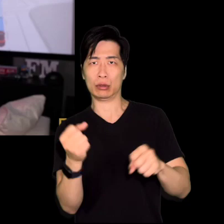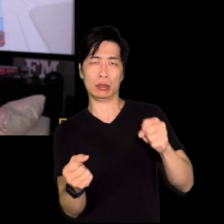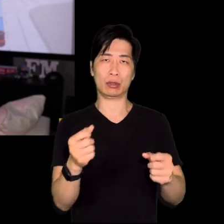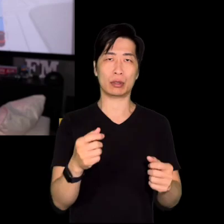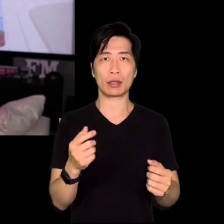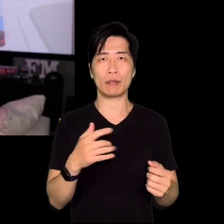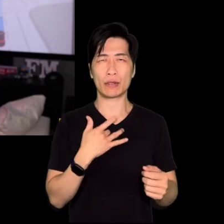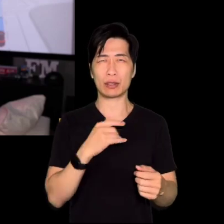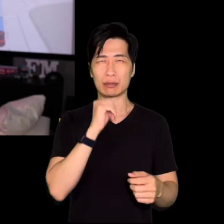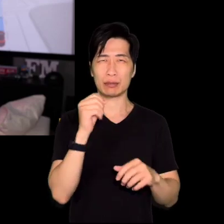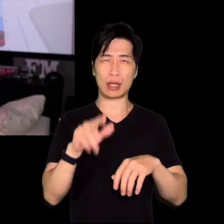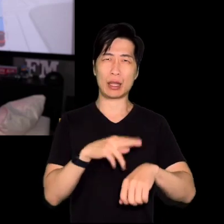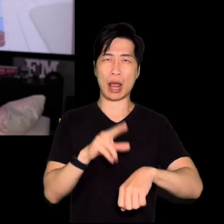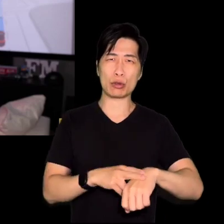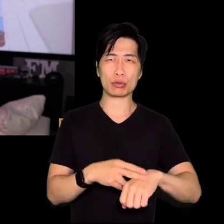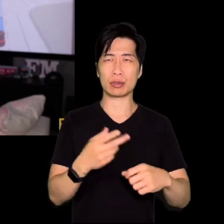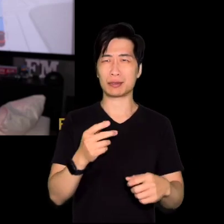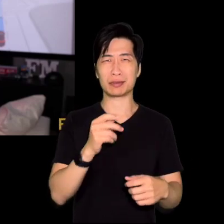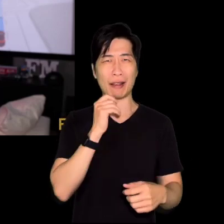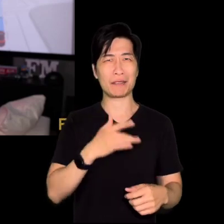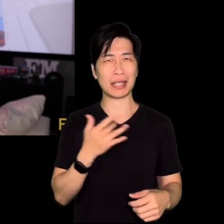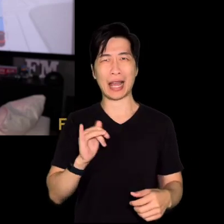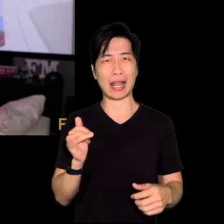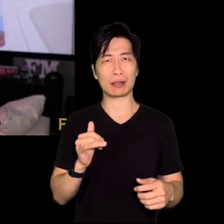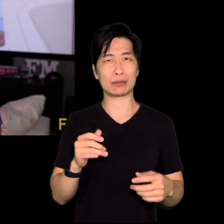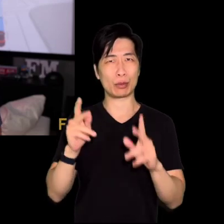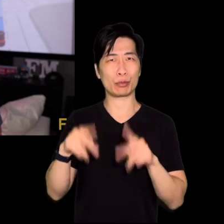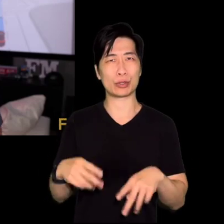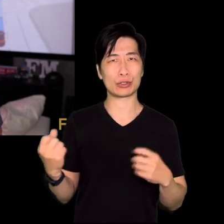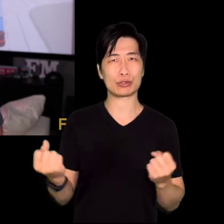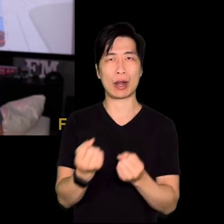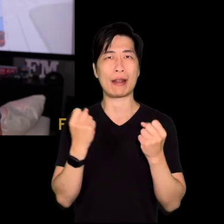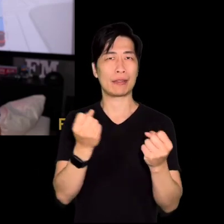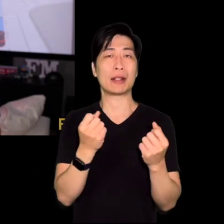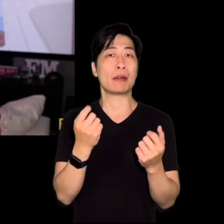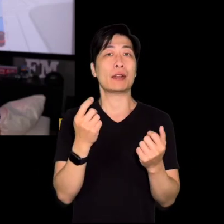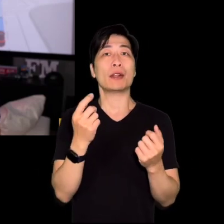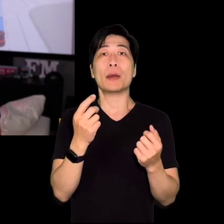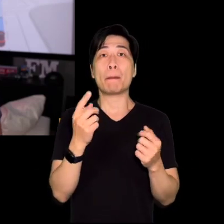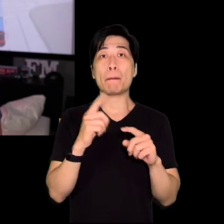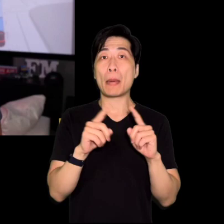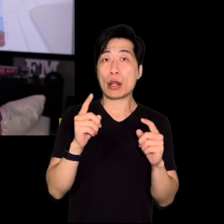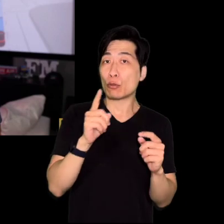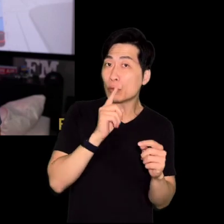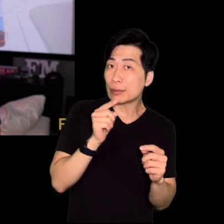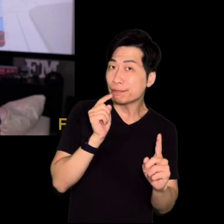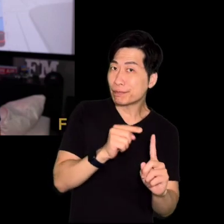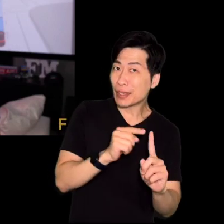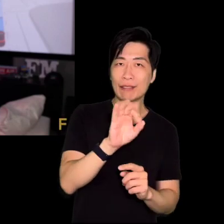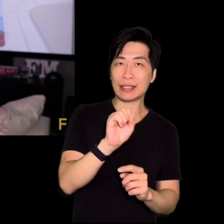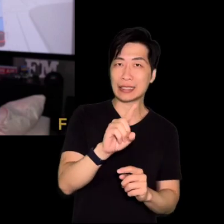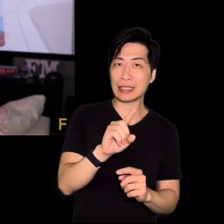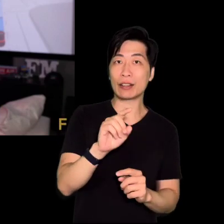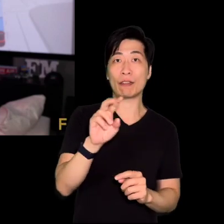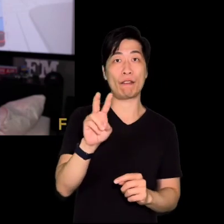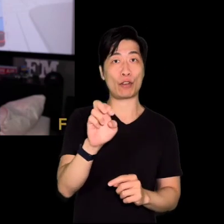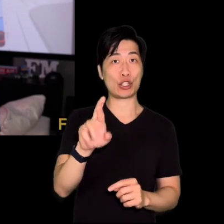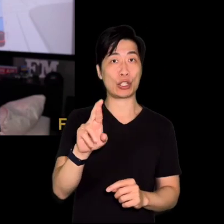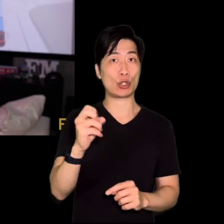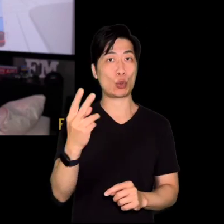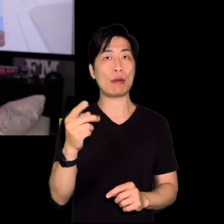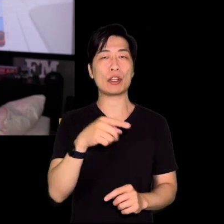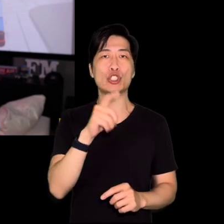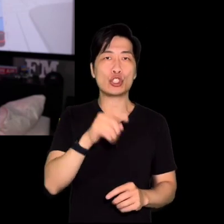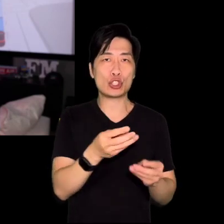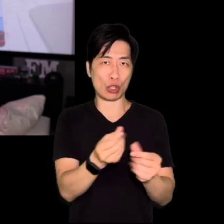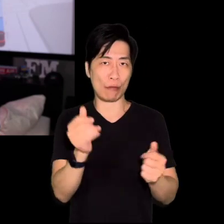motion. Sometimes it might do something that feels unnatural or inhuman. Theoretically, this version 12 software should solve for that, because it's